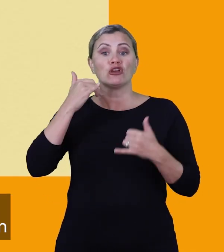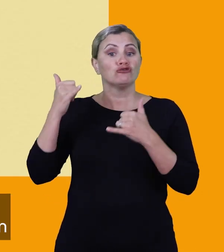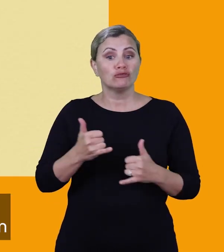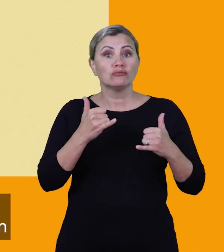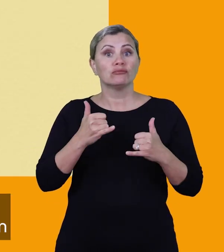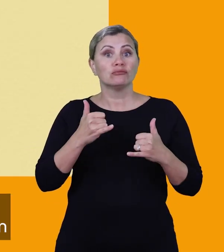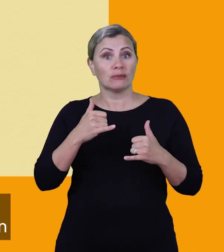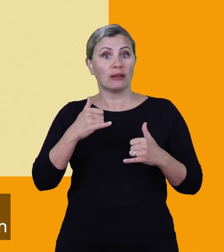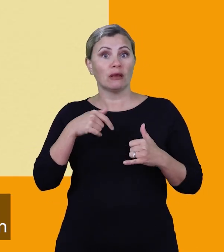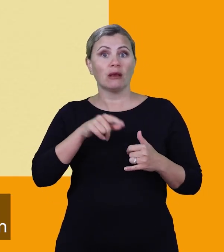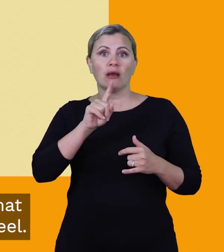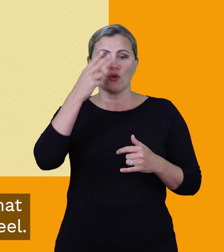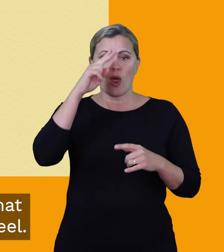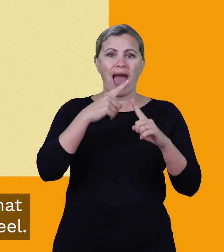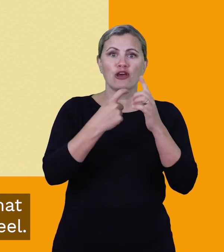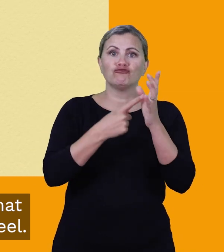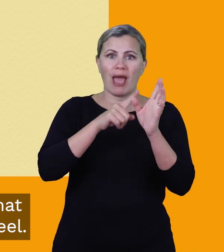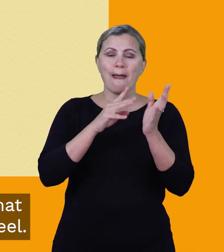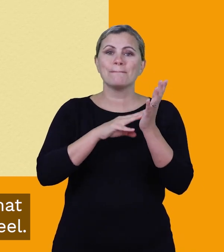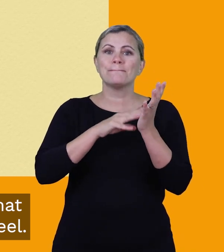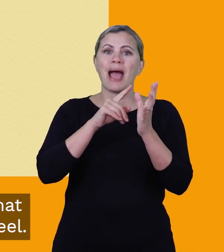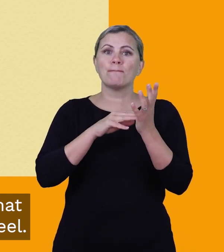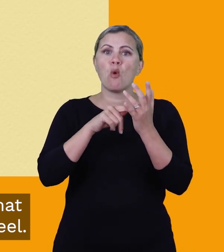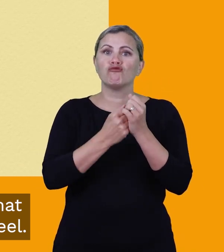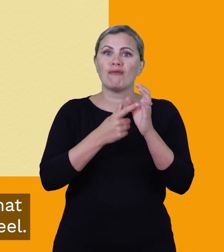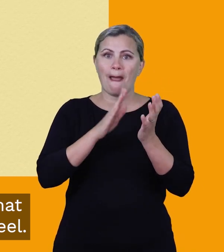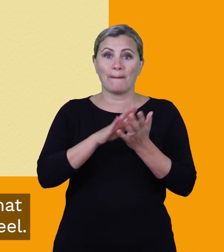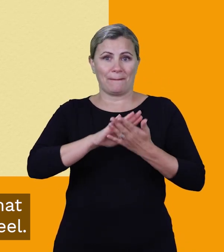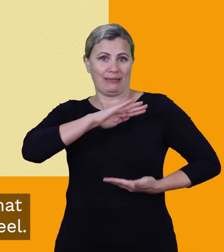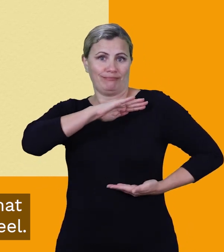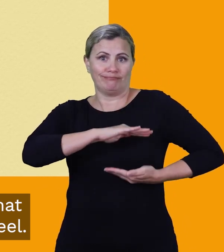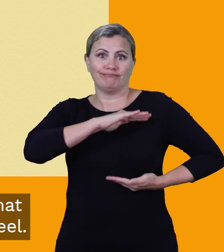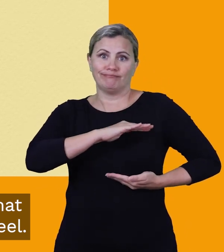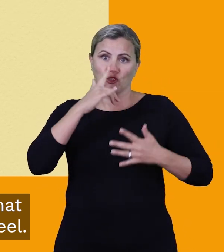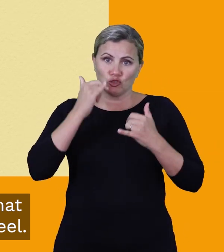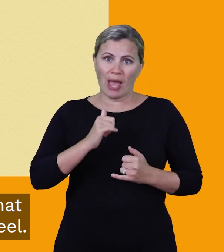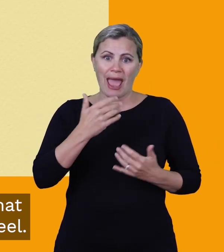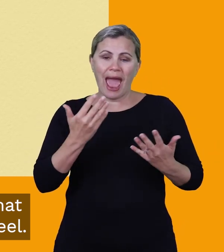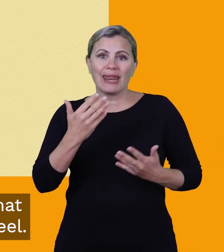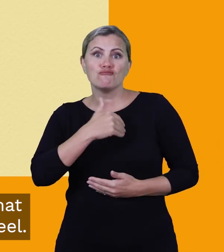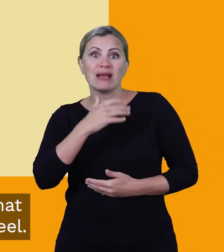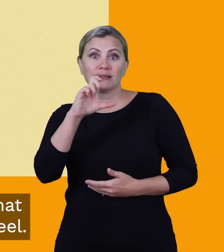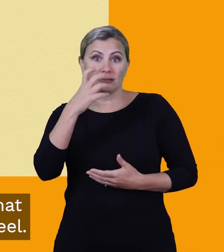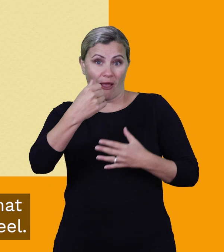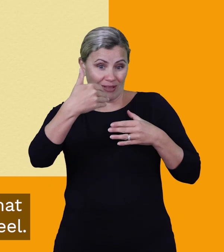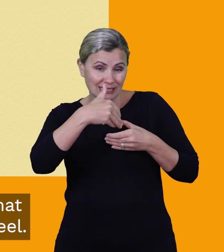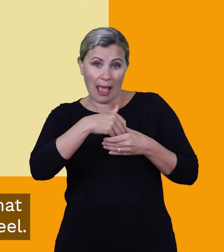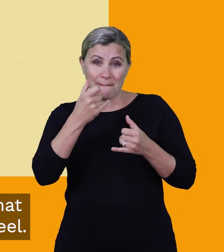Breast screening uses an X-ray called a mammogram to look for breast cancers that may be too small to see or feel.